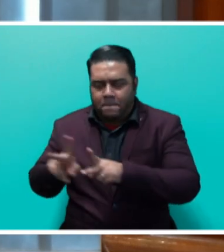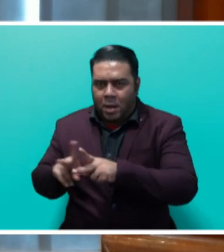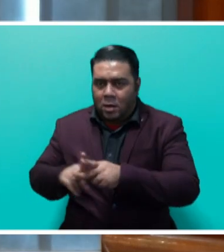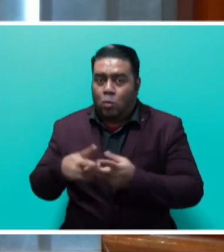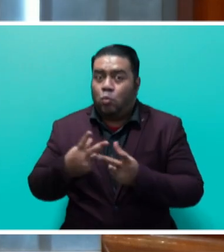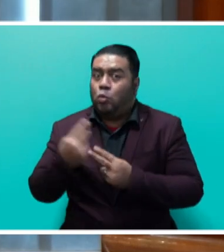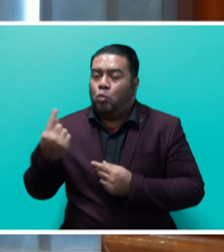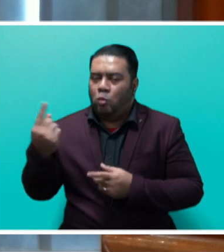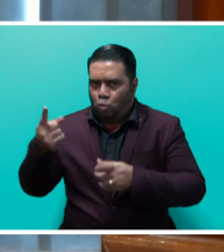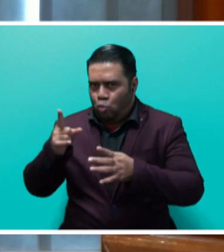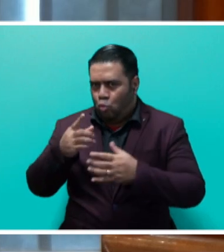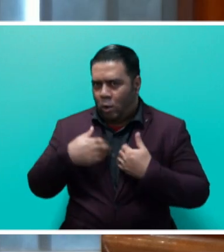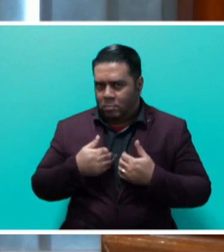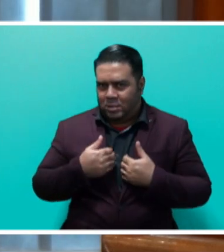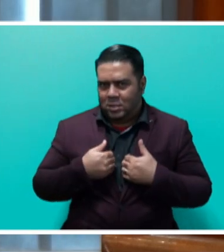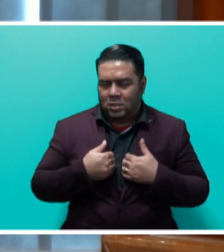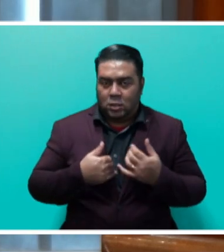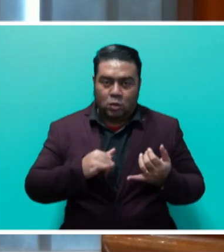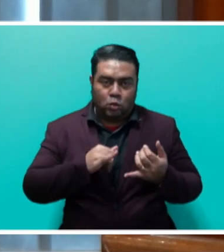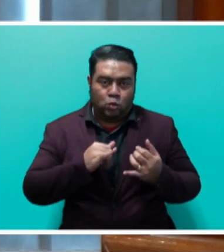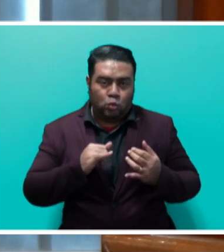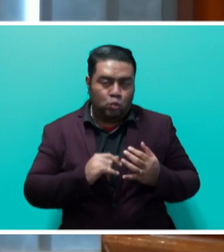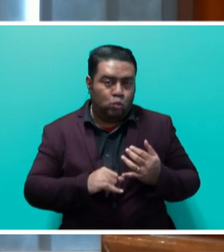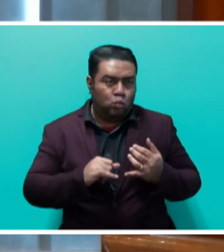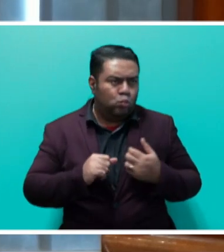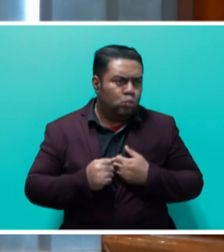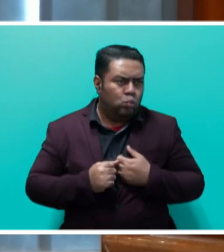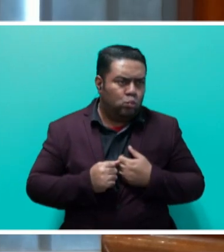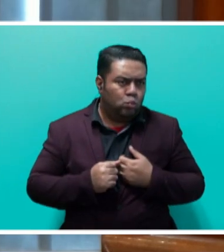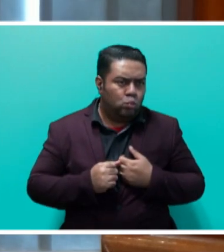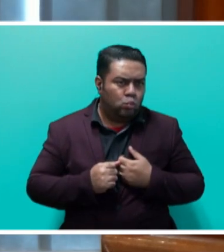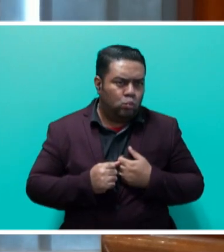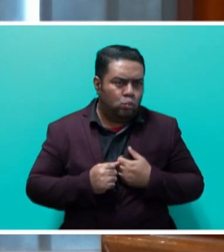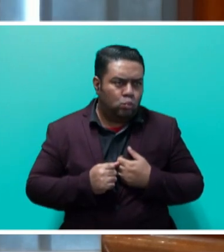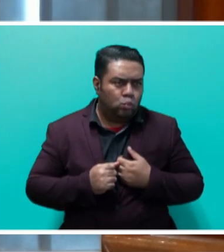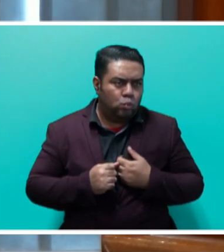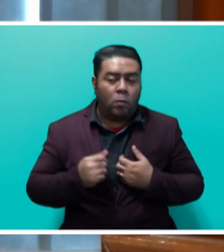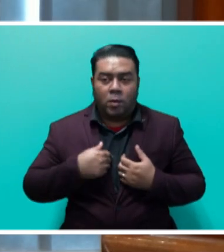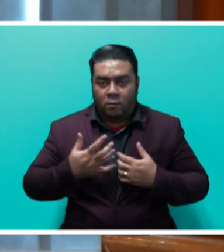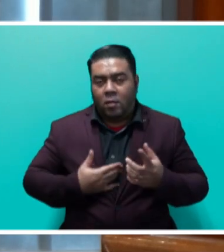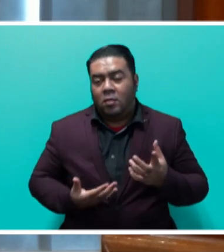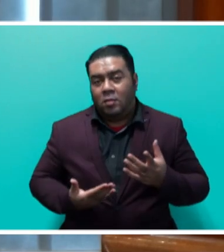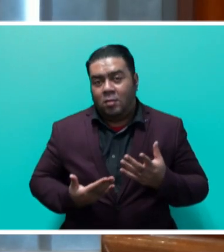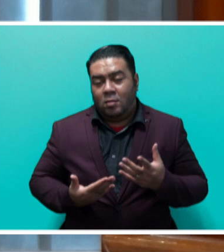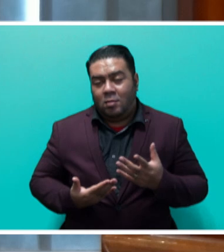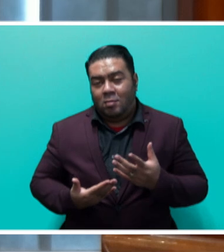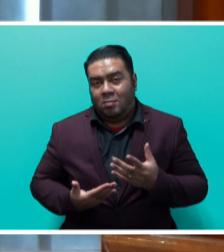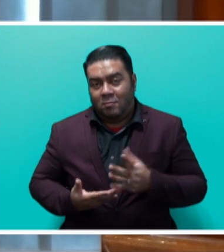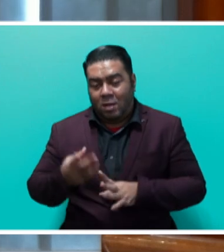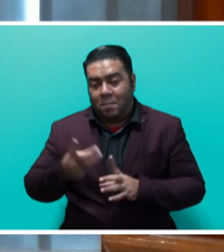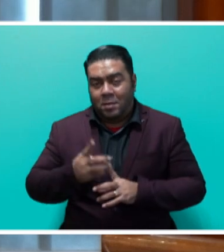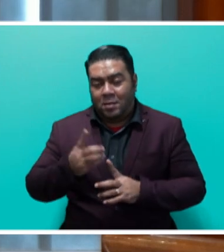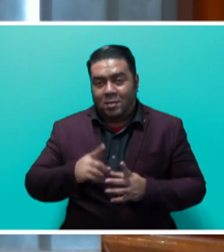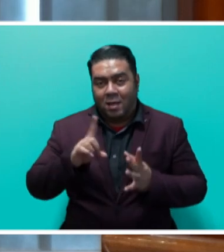in trying to look at developing the ICT sector, and I hope to expand more on that in the